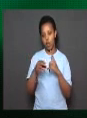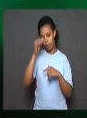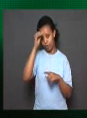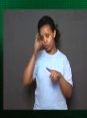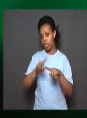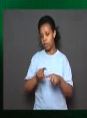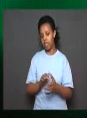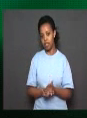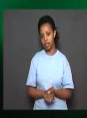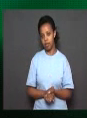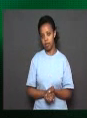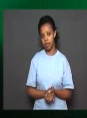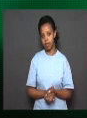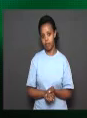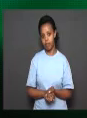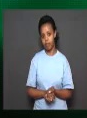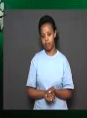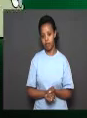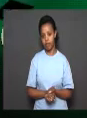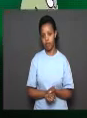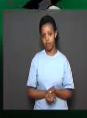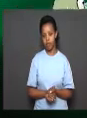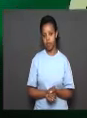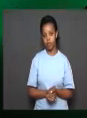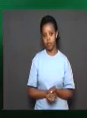Let's get back to our lesson.